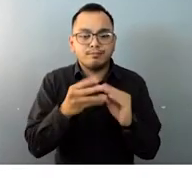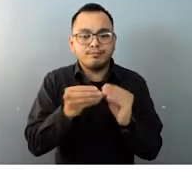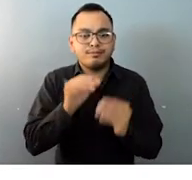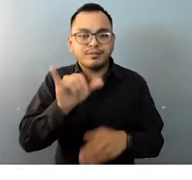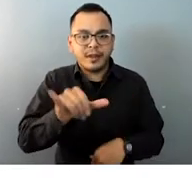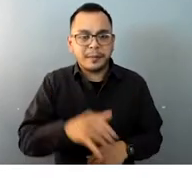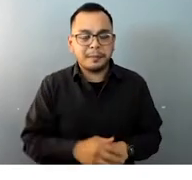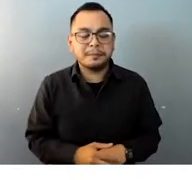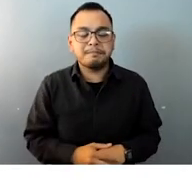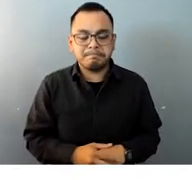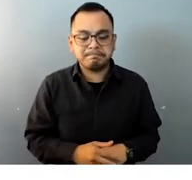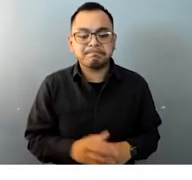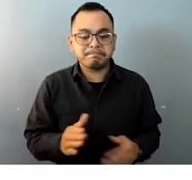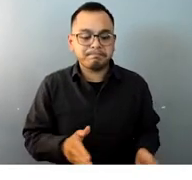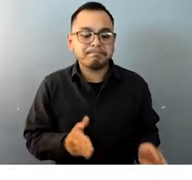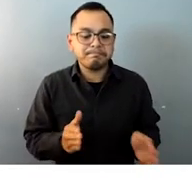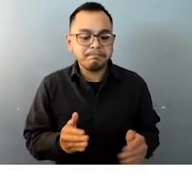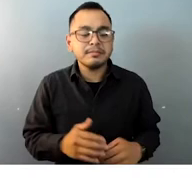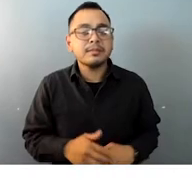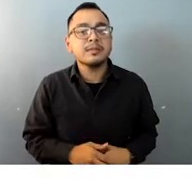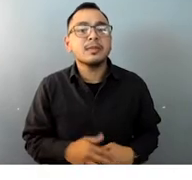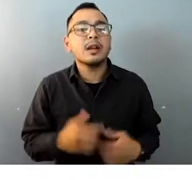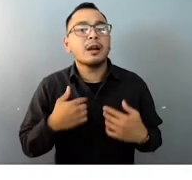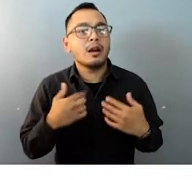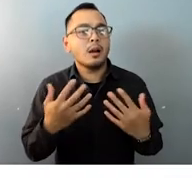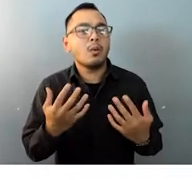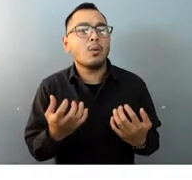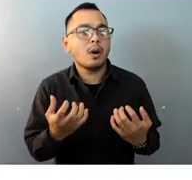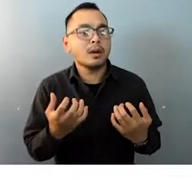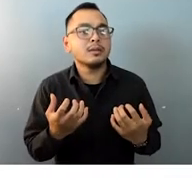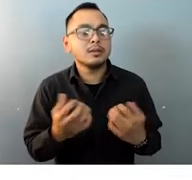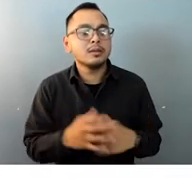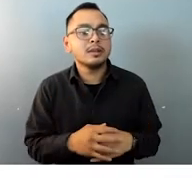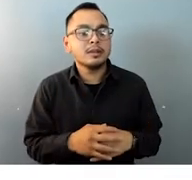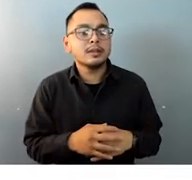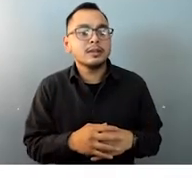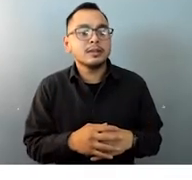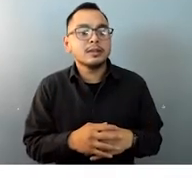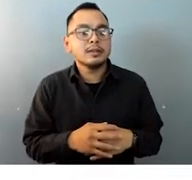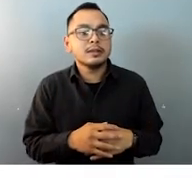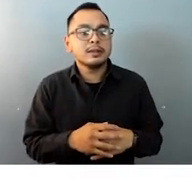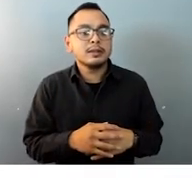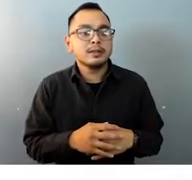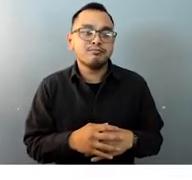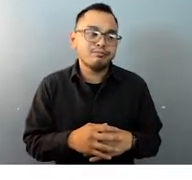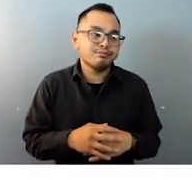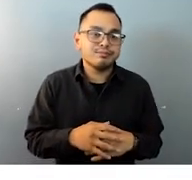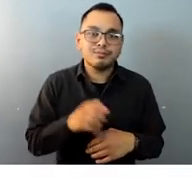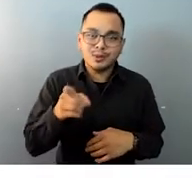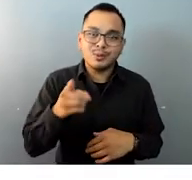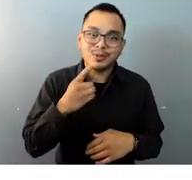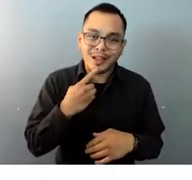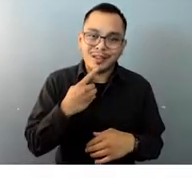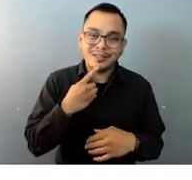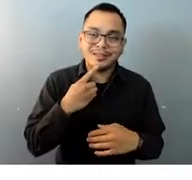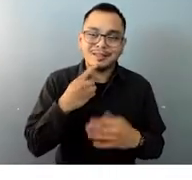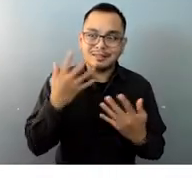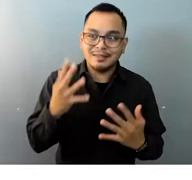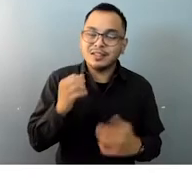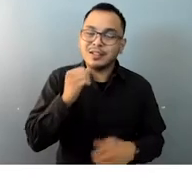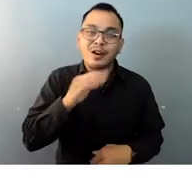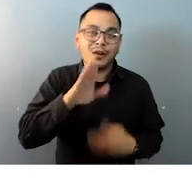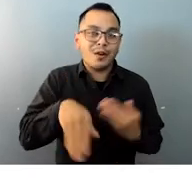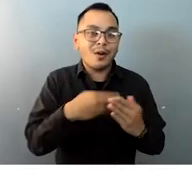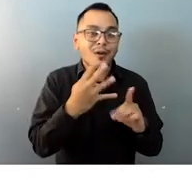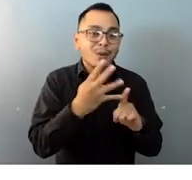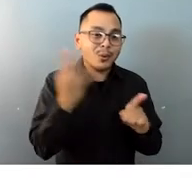us. I'm wondering, I want to sort of go also to this question, as you point out,